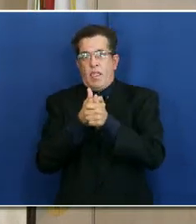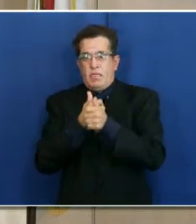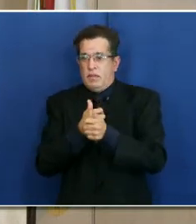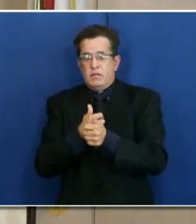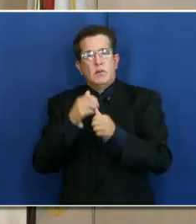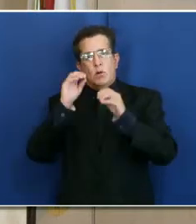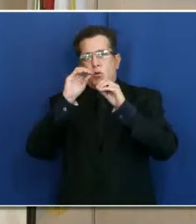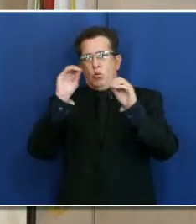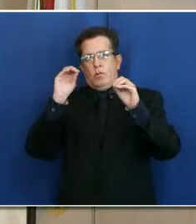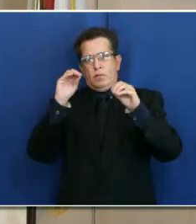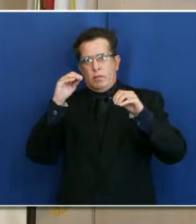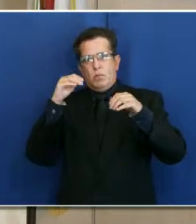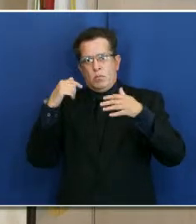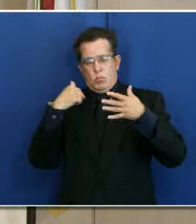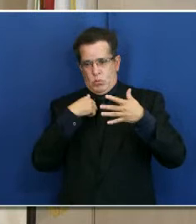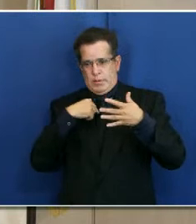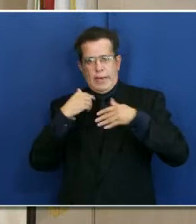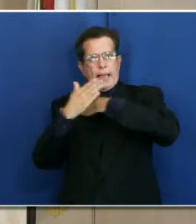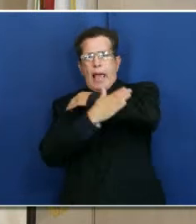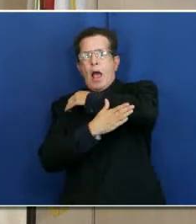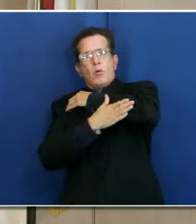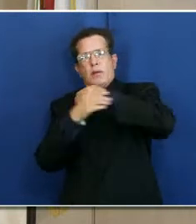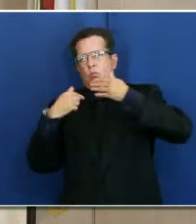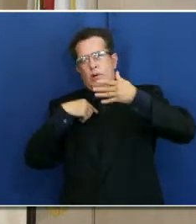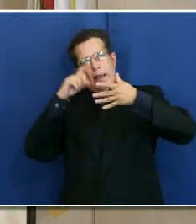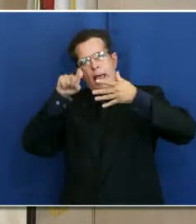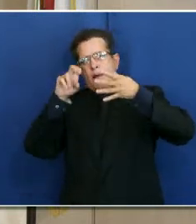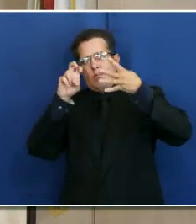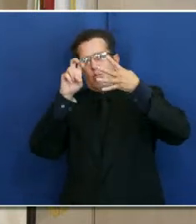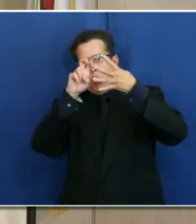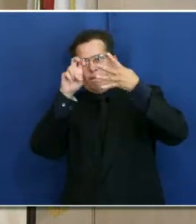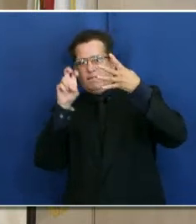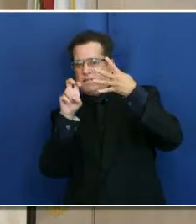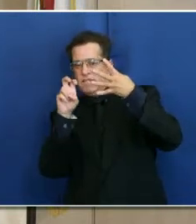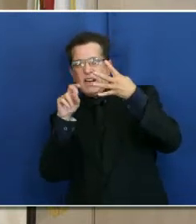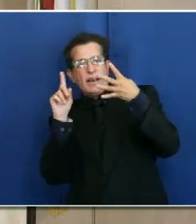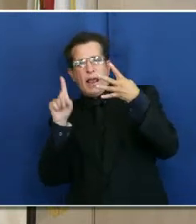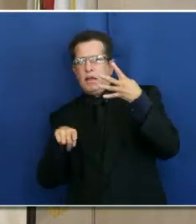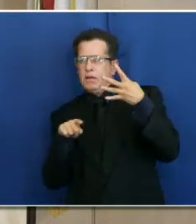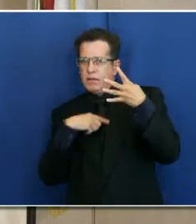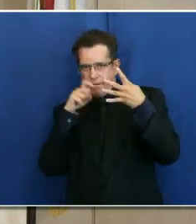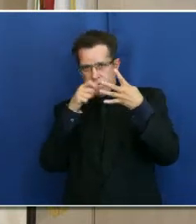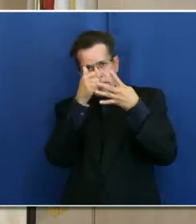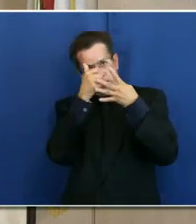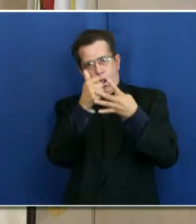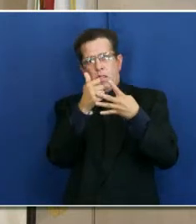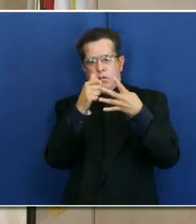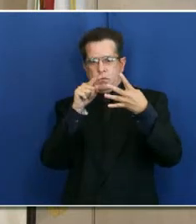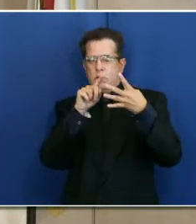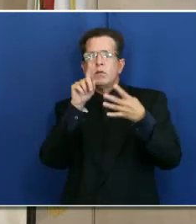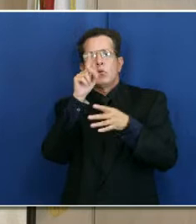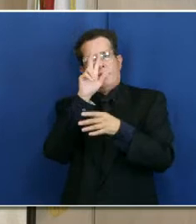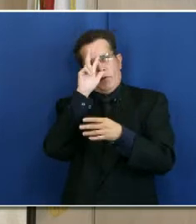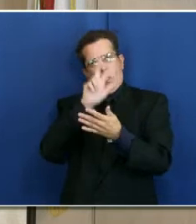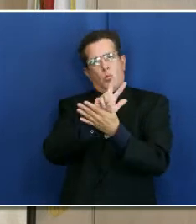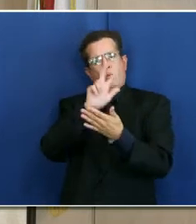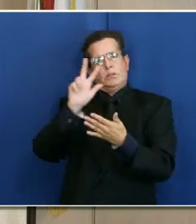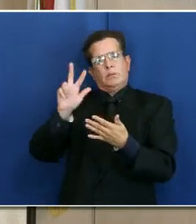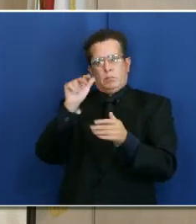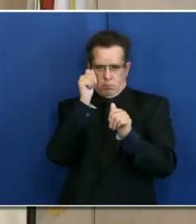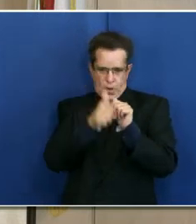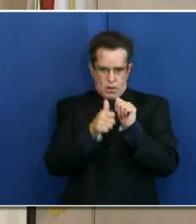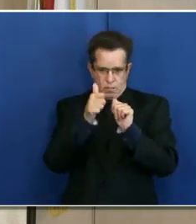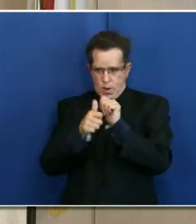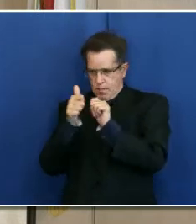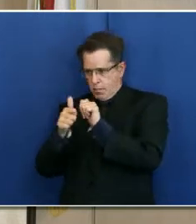no county can move unless they maintain their current status for at least 3 weeks. And